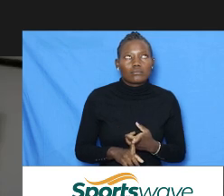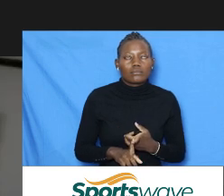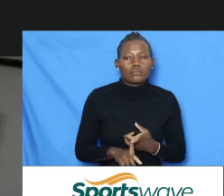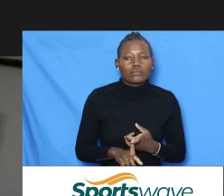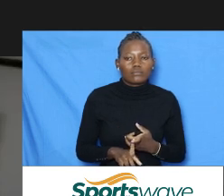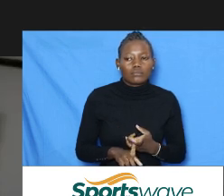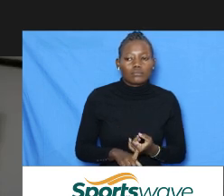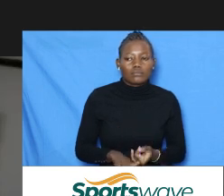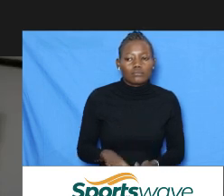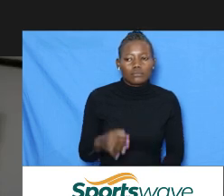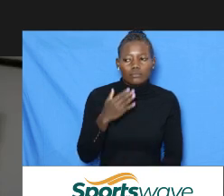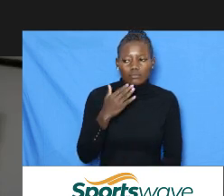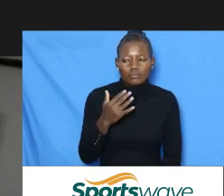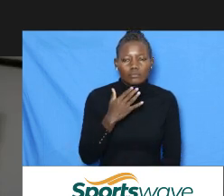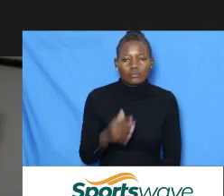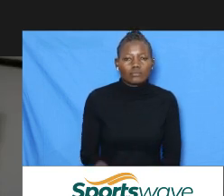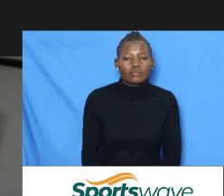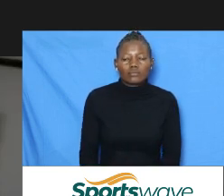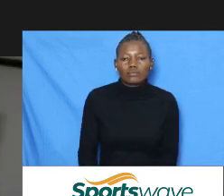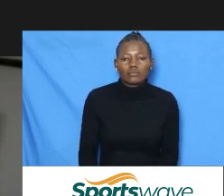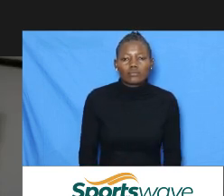Okay, thank you so much. Appreciate it.